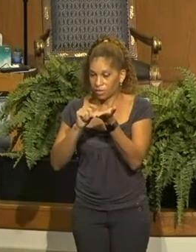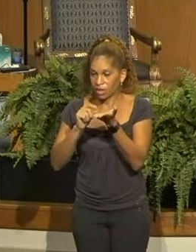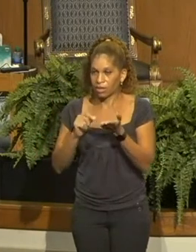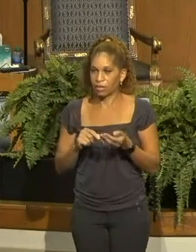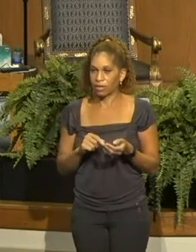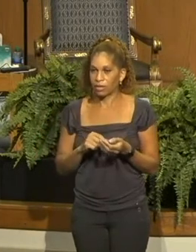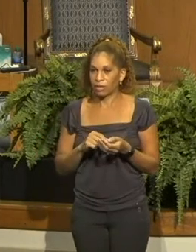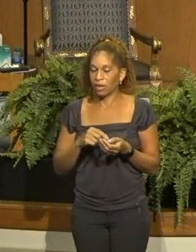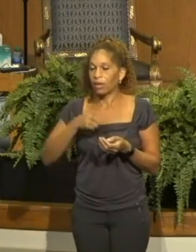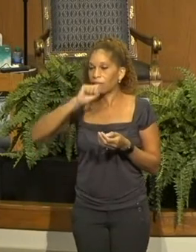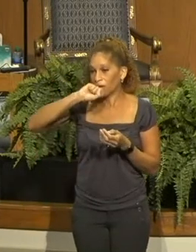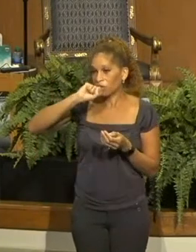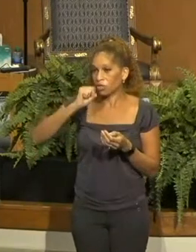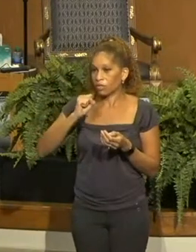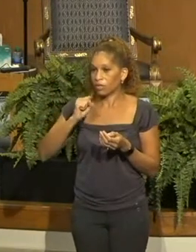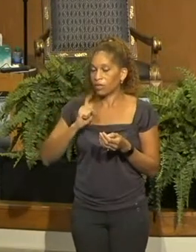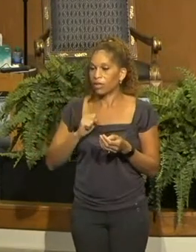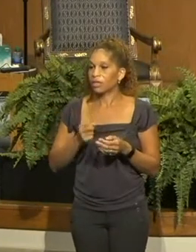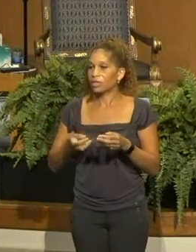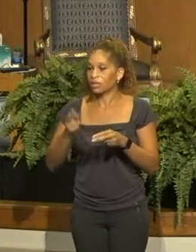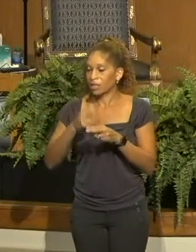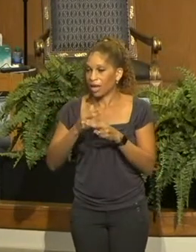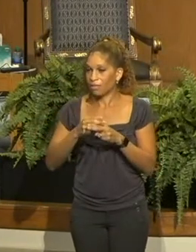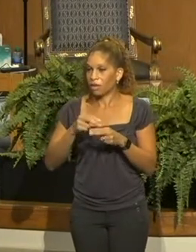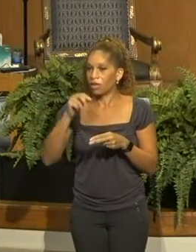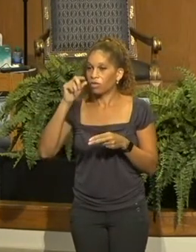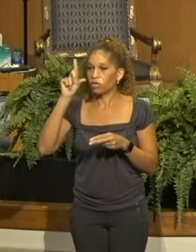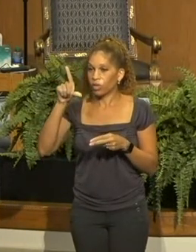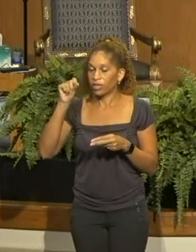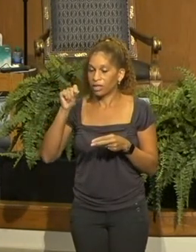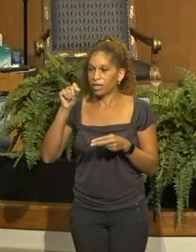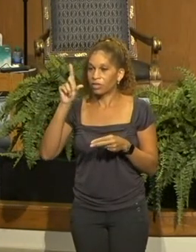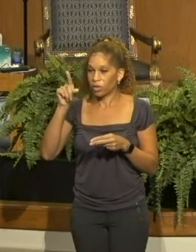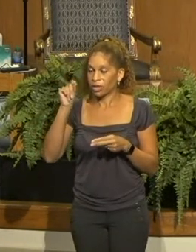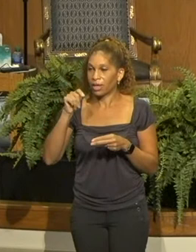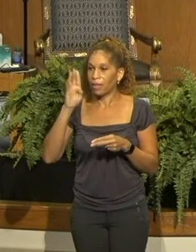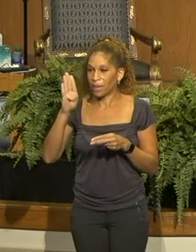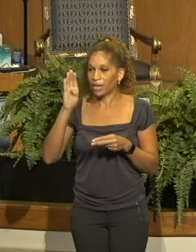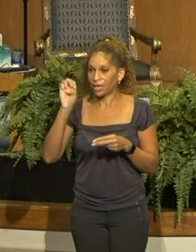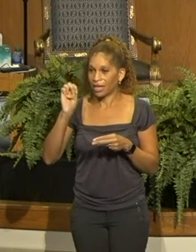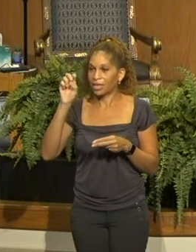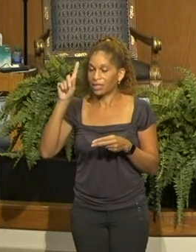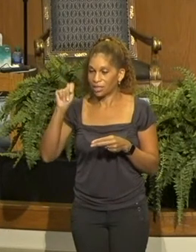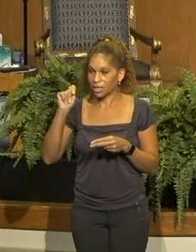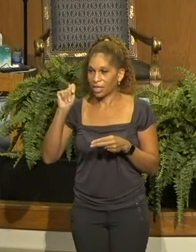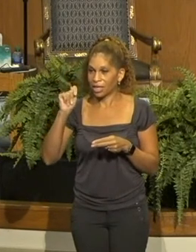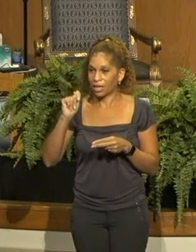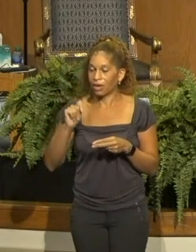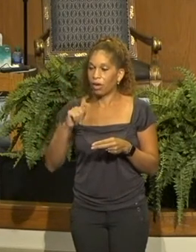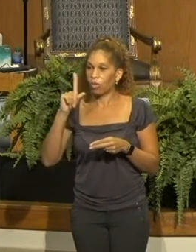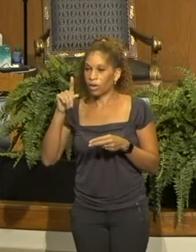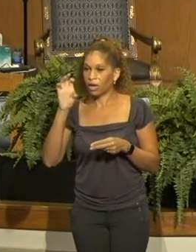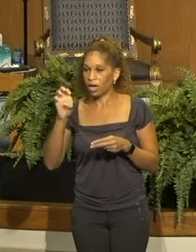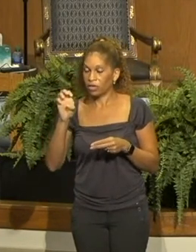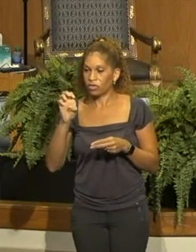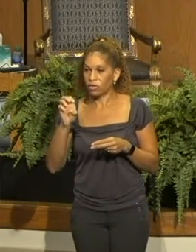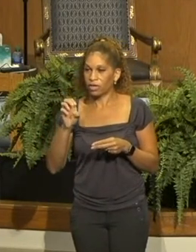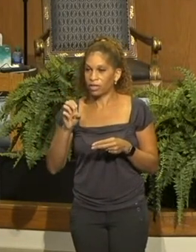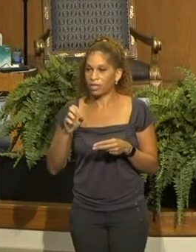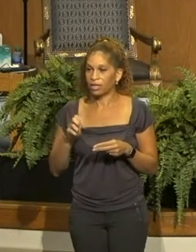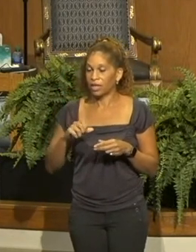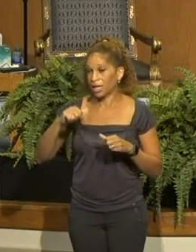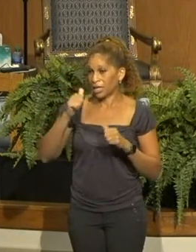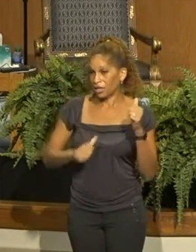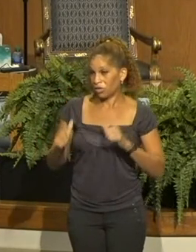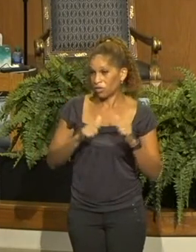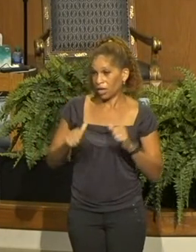Bishop Barber was named one of the 2020 BET 100 entertainers and innovators. And